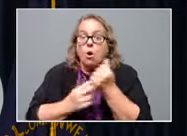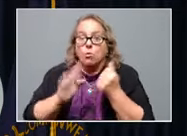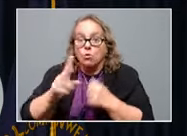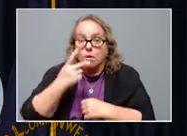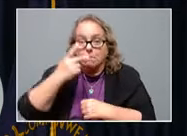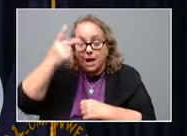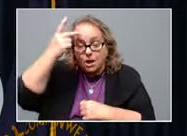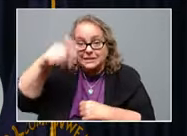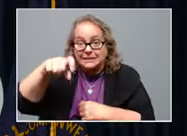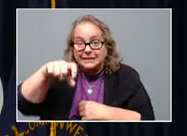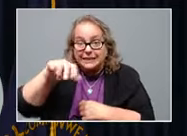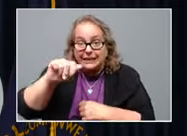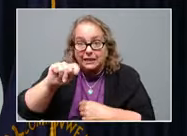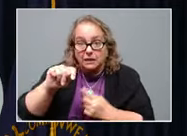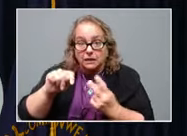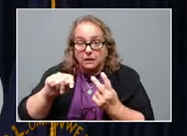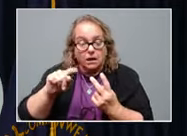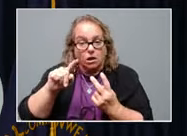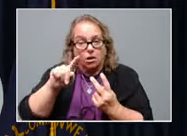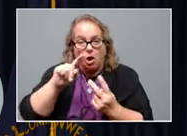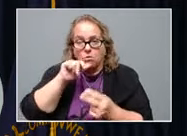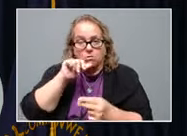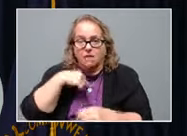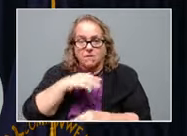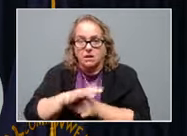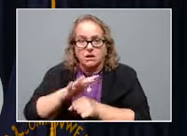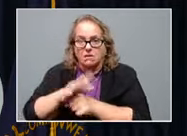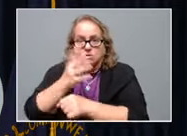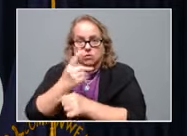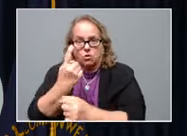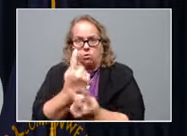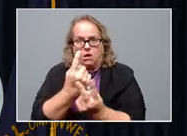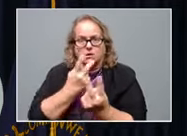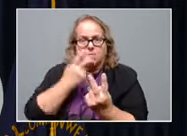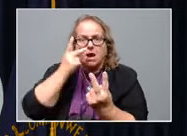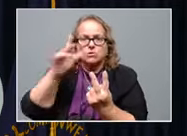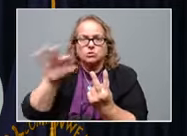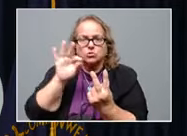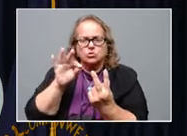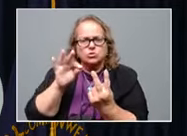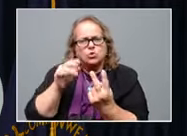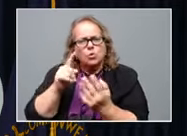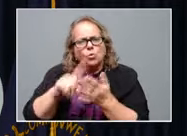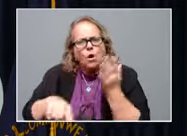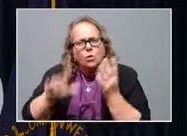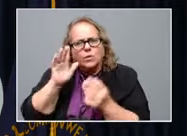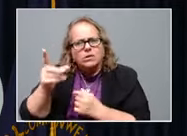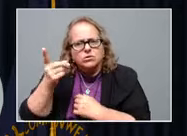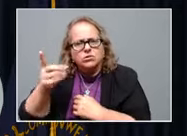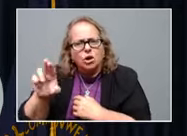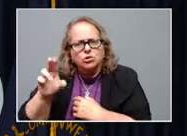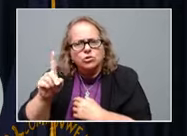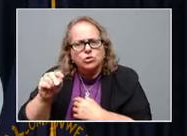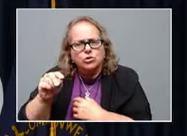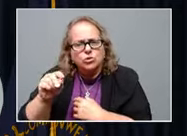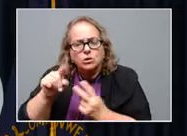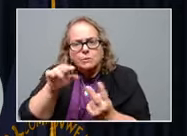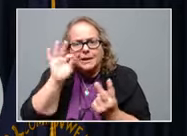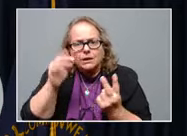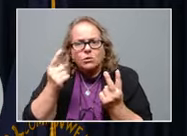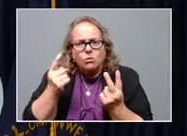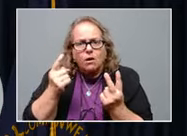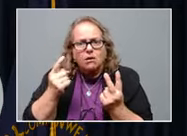enough for one. What's a doctor supposed to do there? What's a family supposed to do there? If you can get at least one of